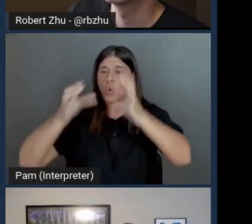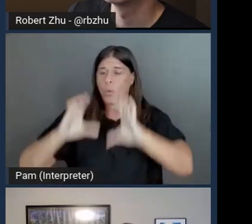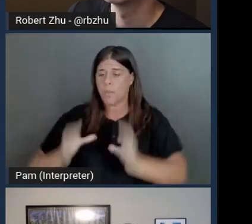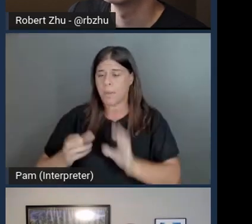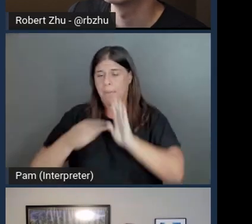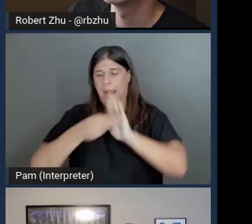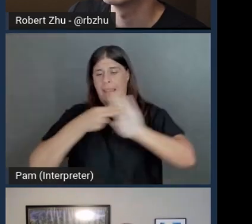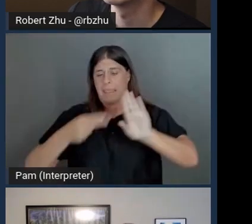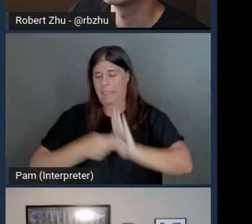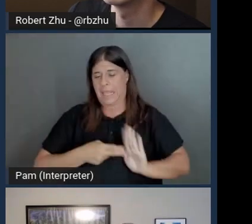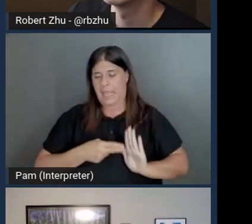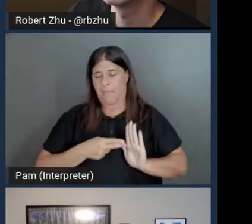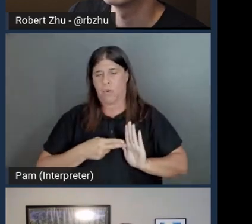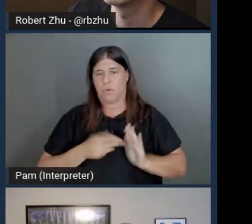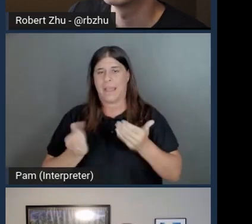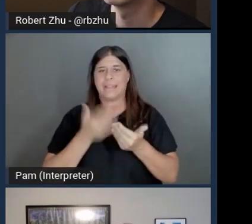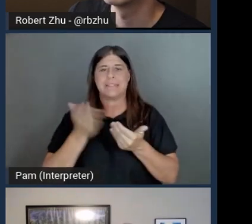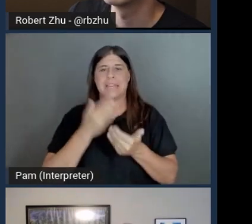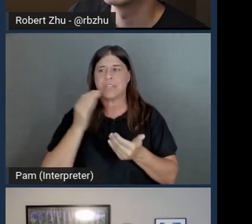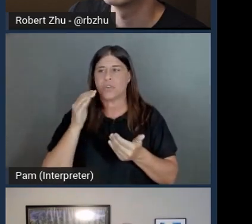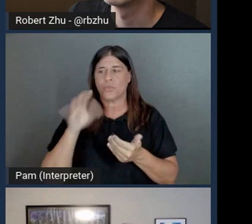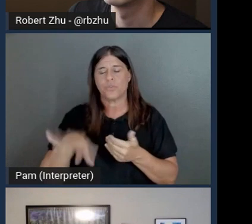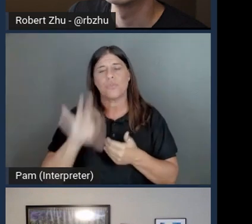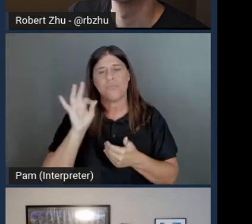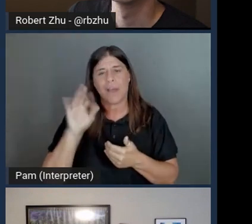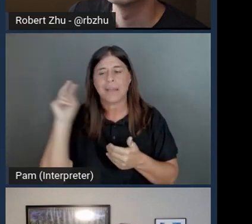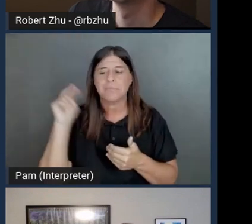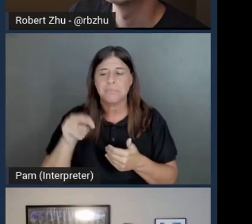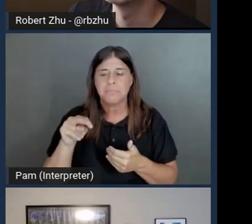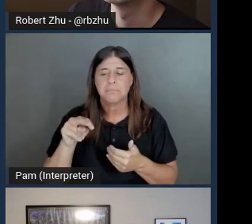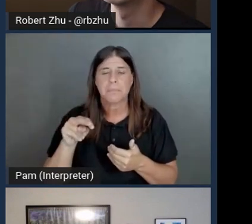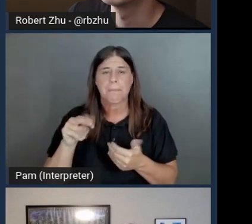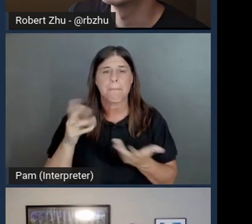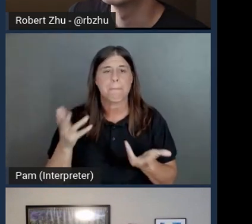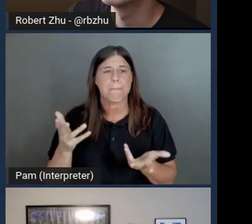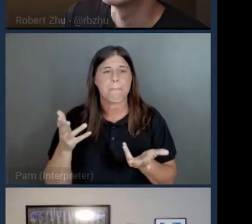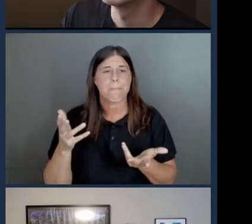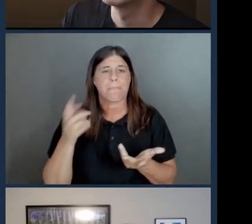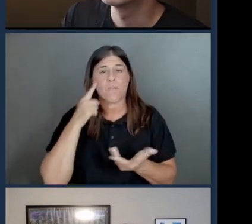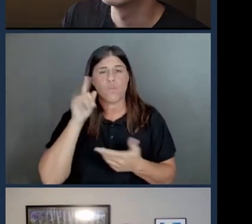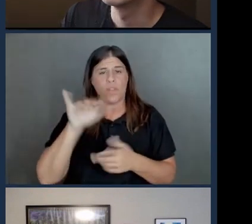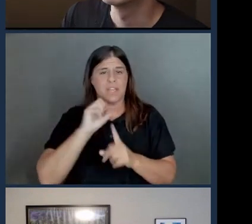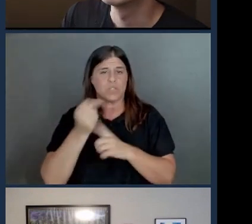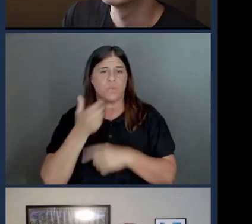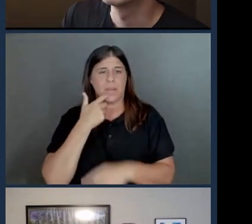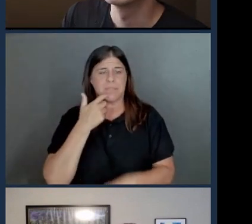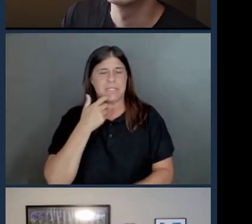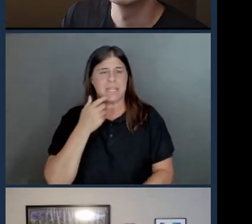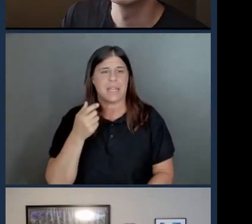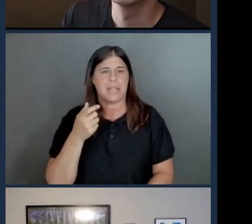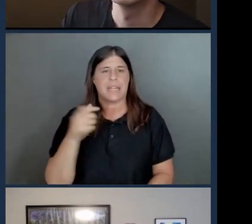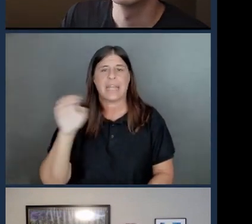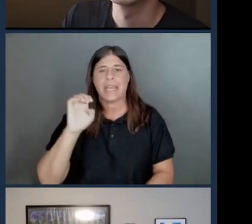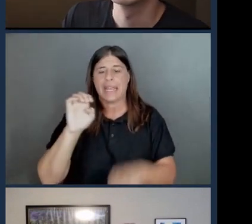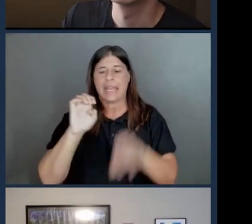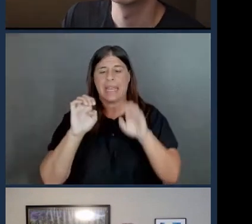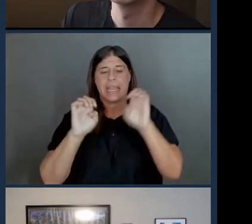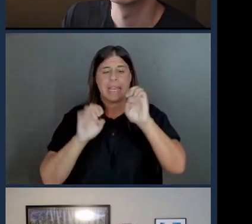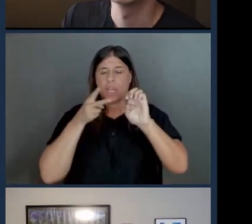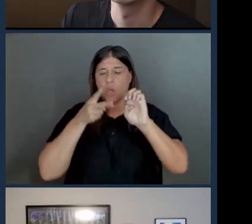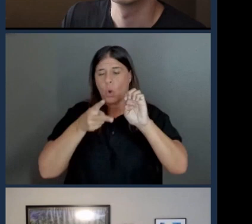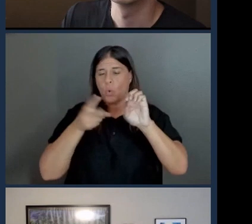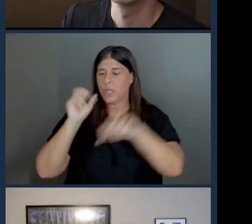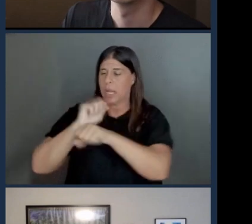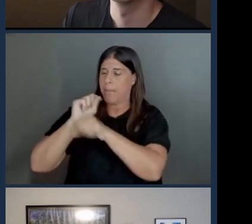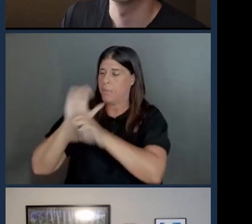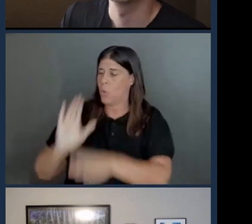labels to make them essentially easier to look up and find. In this case, I'm basically saying E:employee, saying give me all